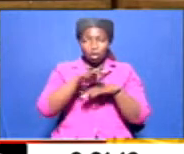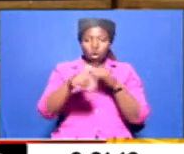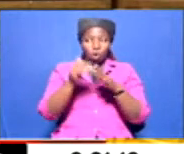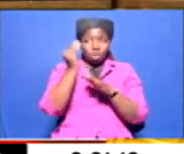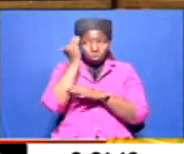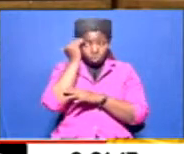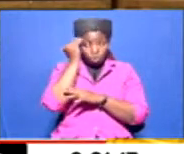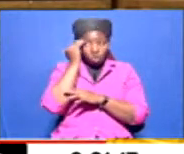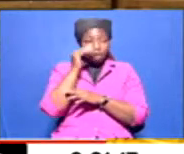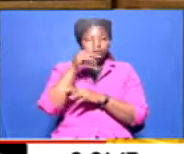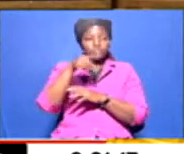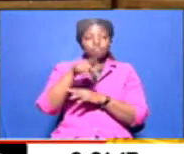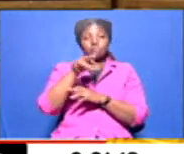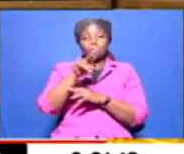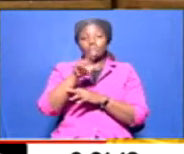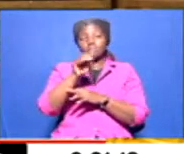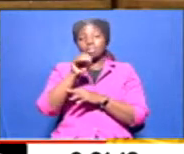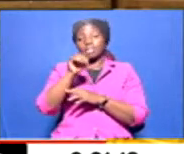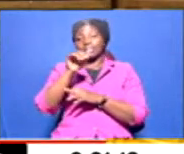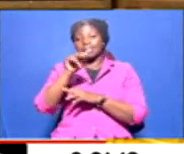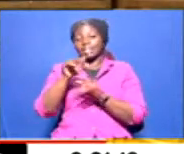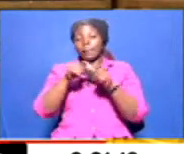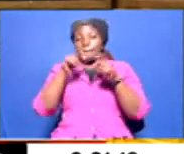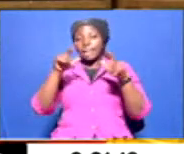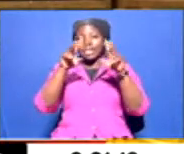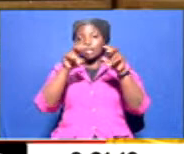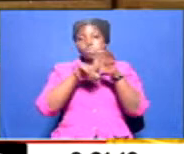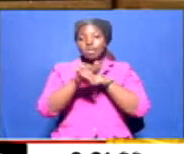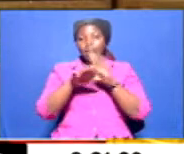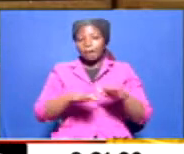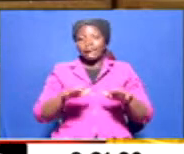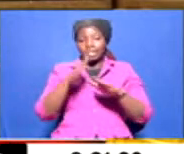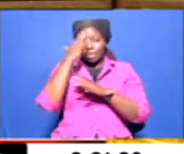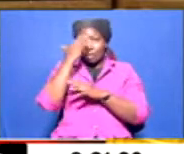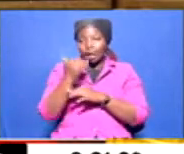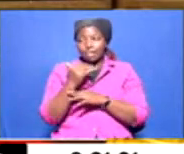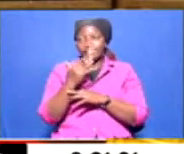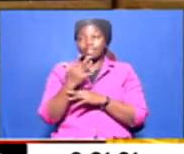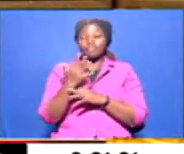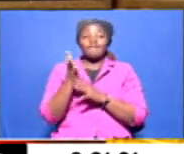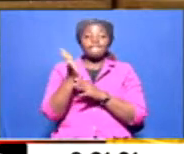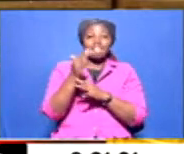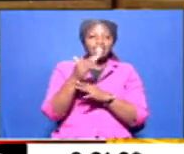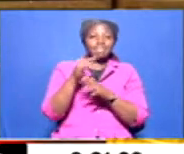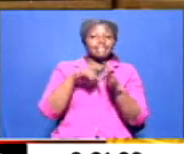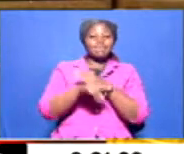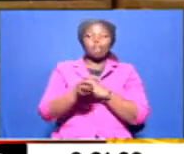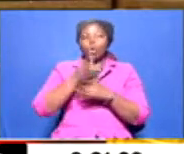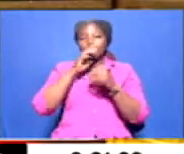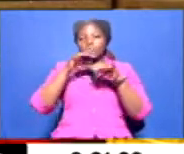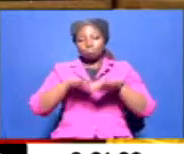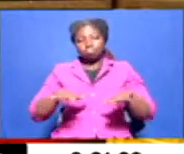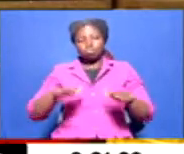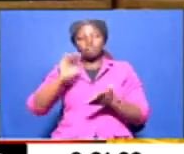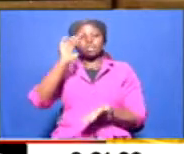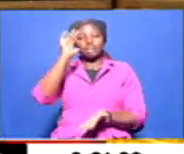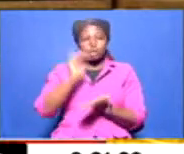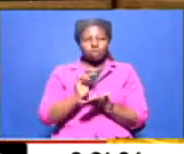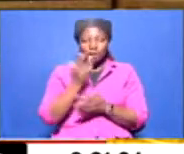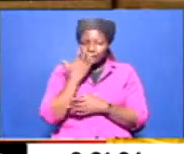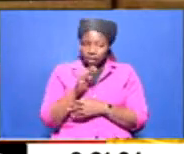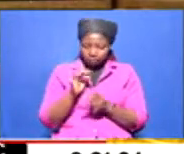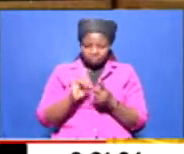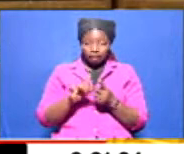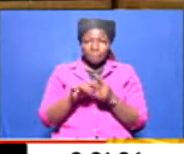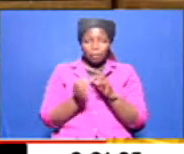now, because you can see that the depletion of fish meal from our oceans and our lakes, and then also the production